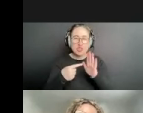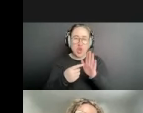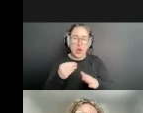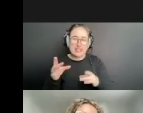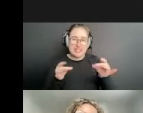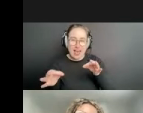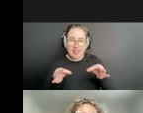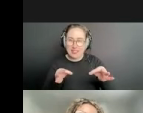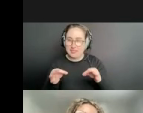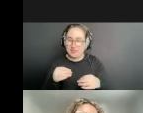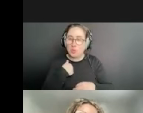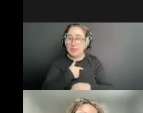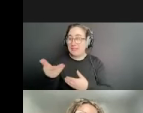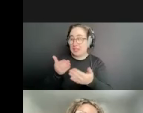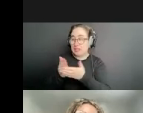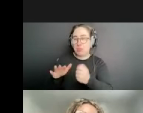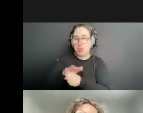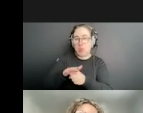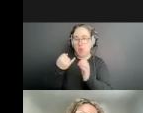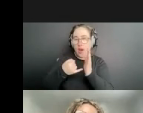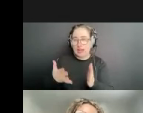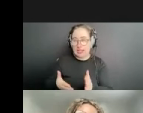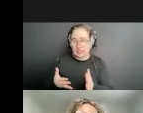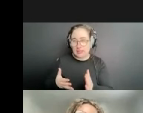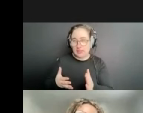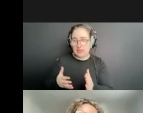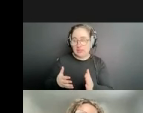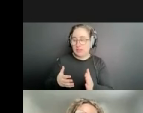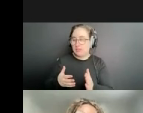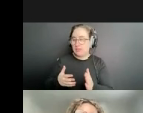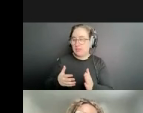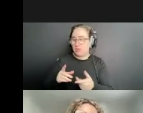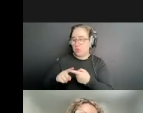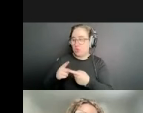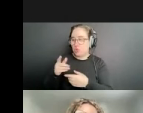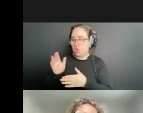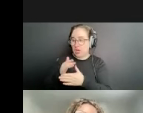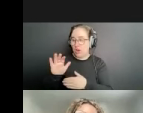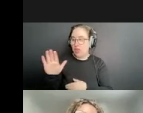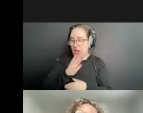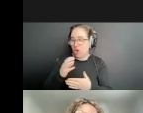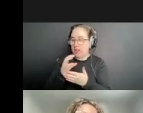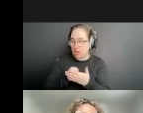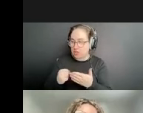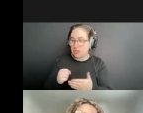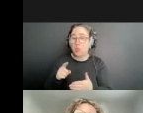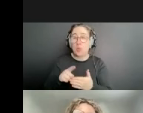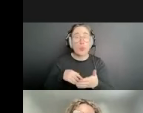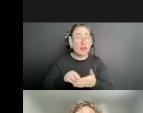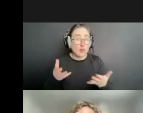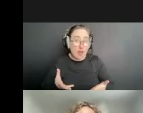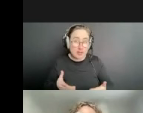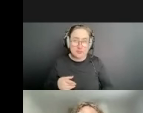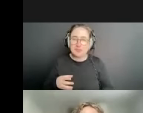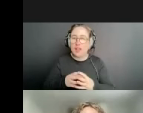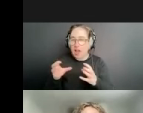some of the local artists to come through to share their collections. And what we found out was that a lot of